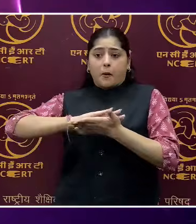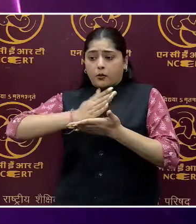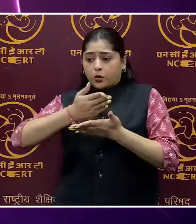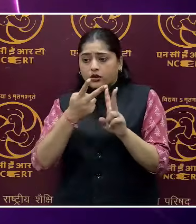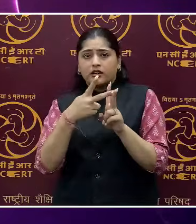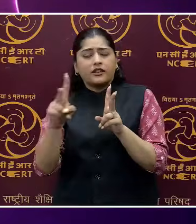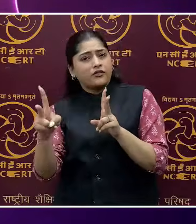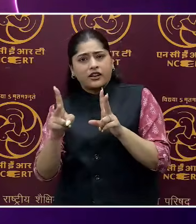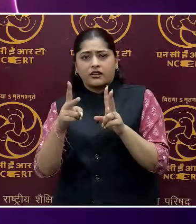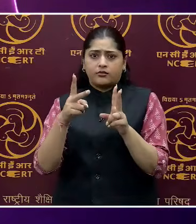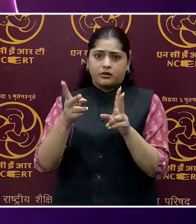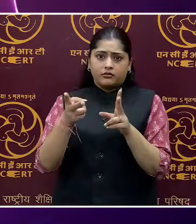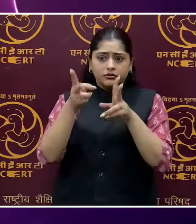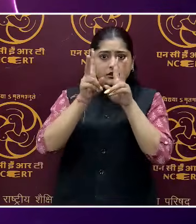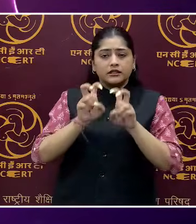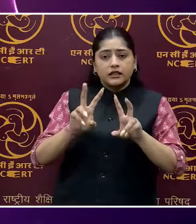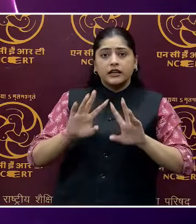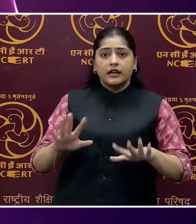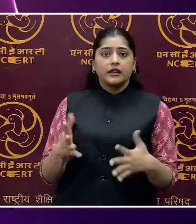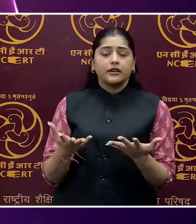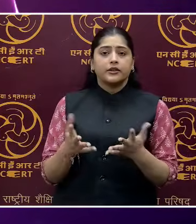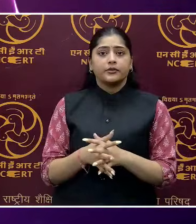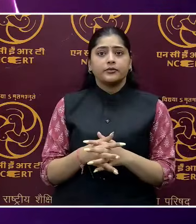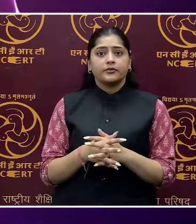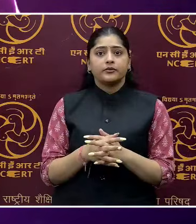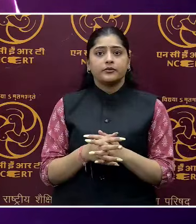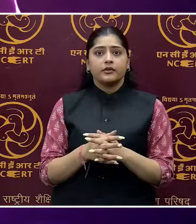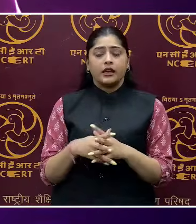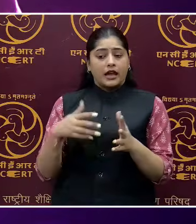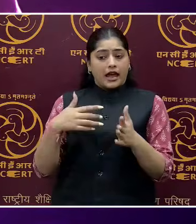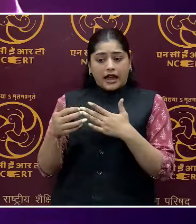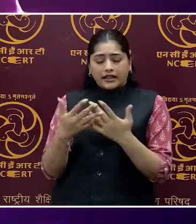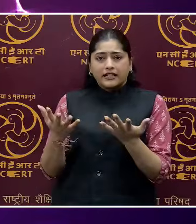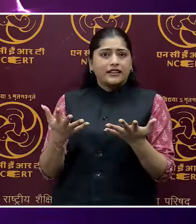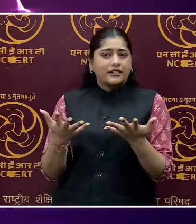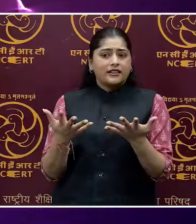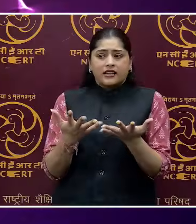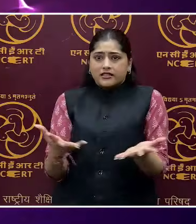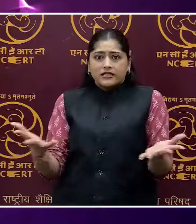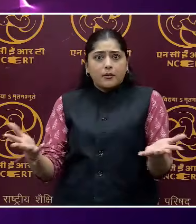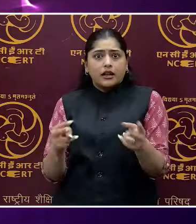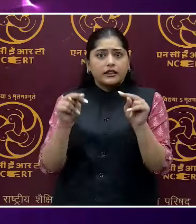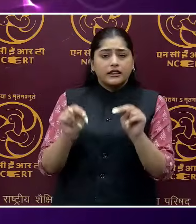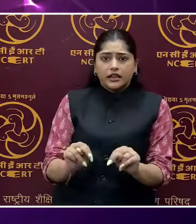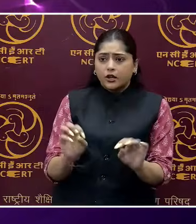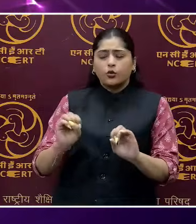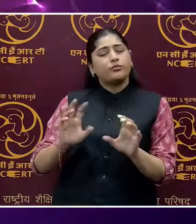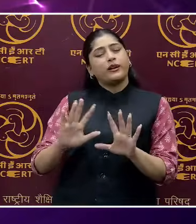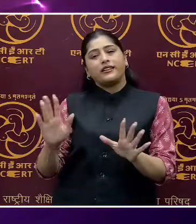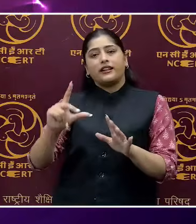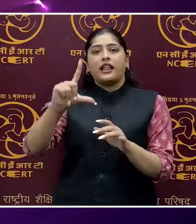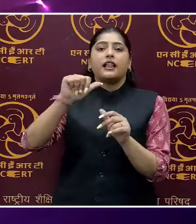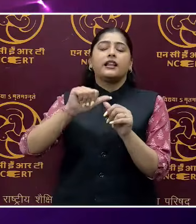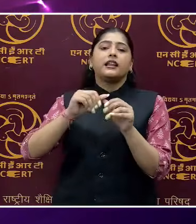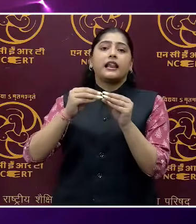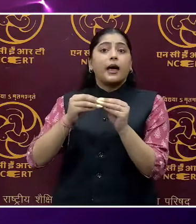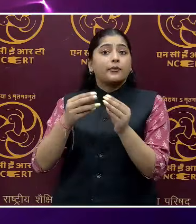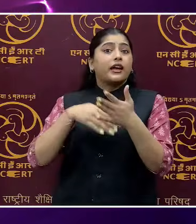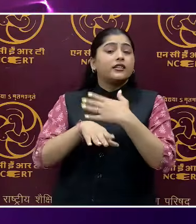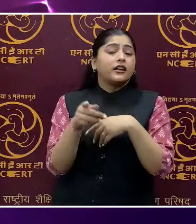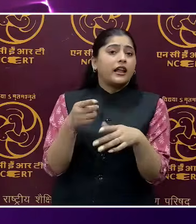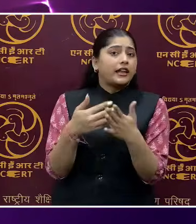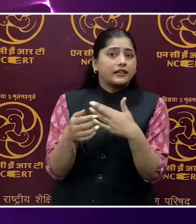portable device without needing a physical equipment or a dedicated lab space. Some of the key features